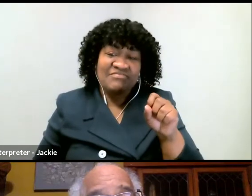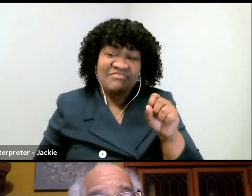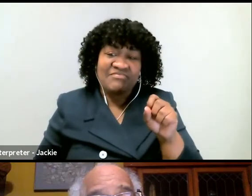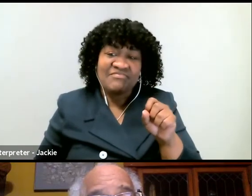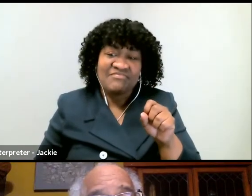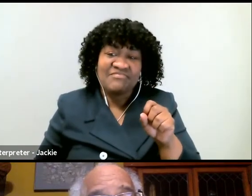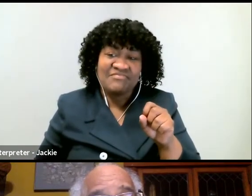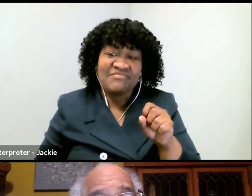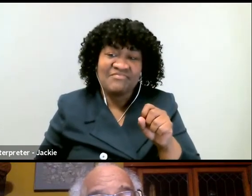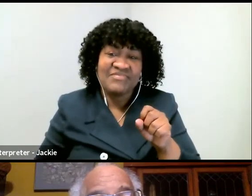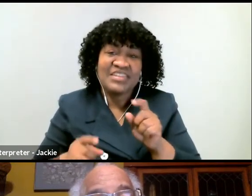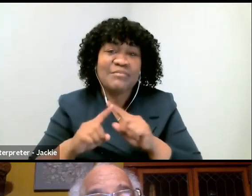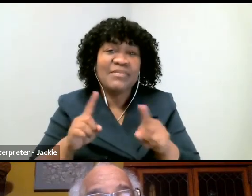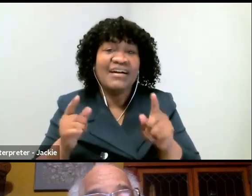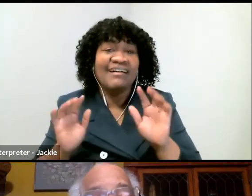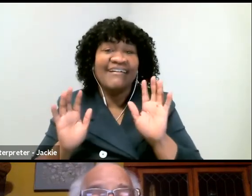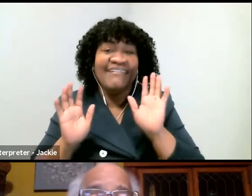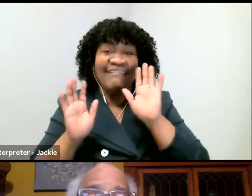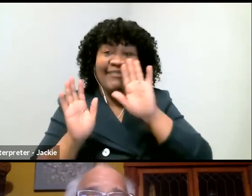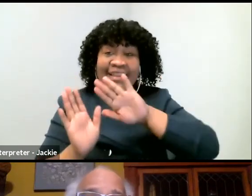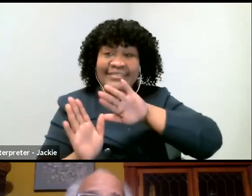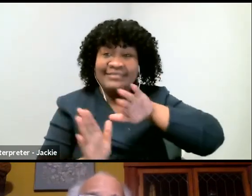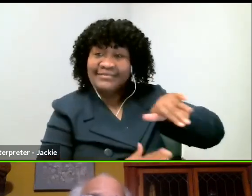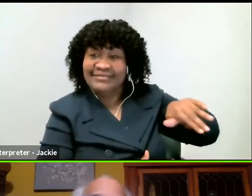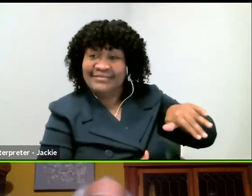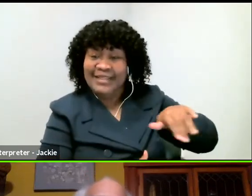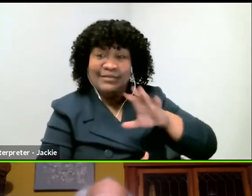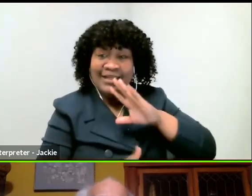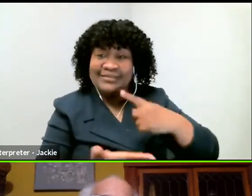Yeah. So let's forget that.